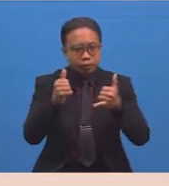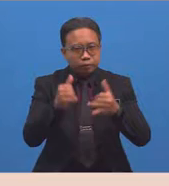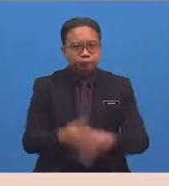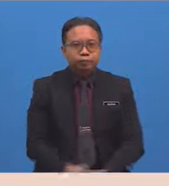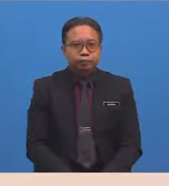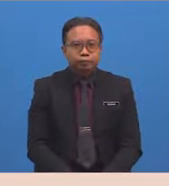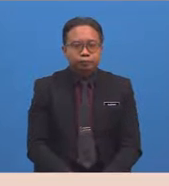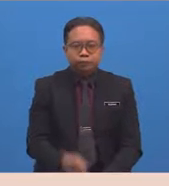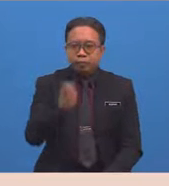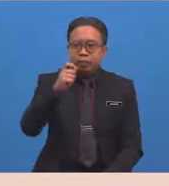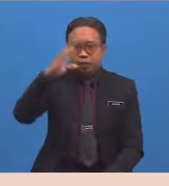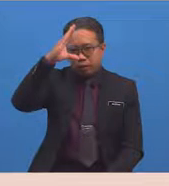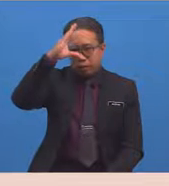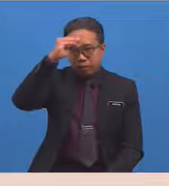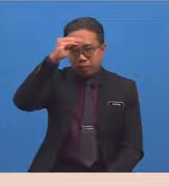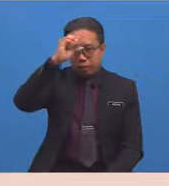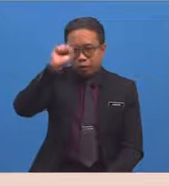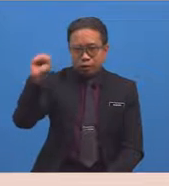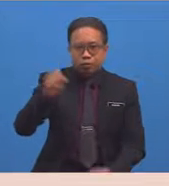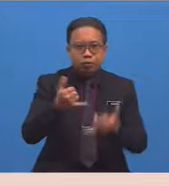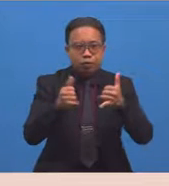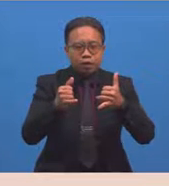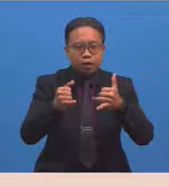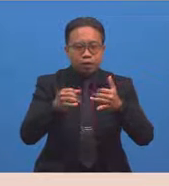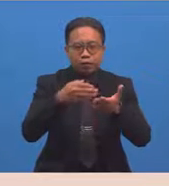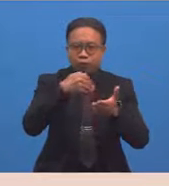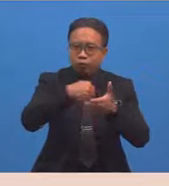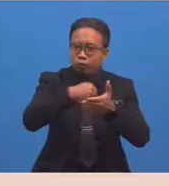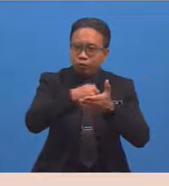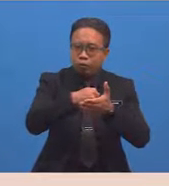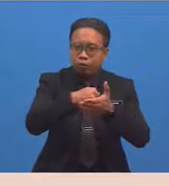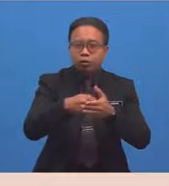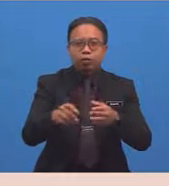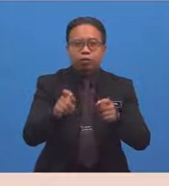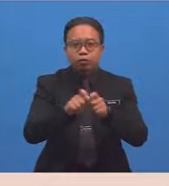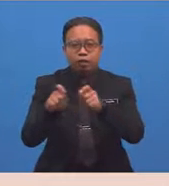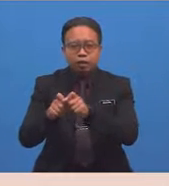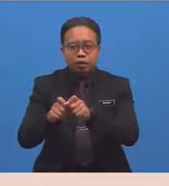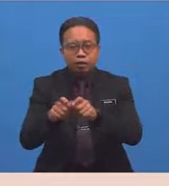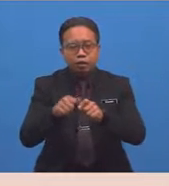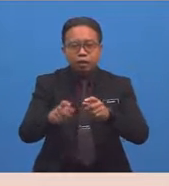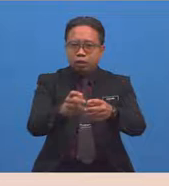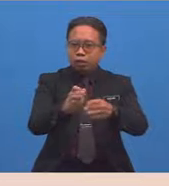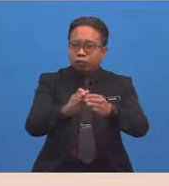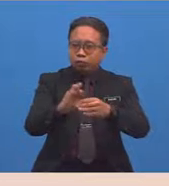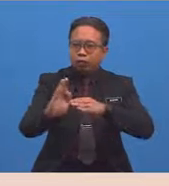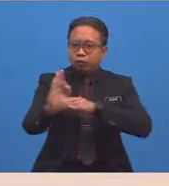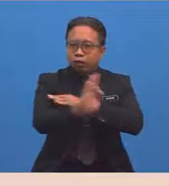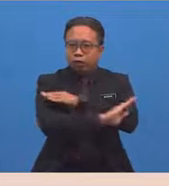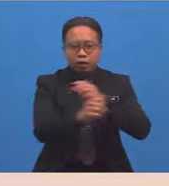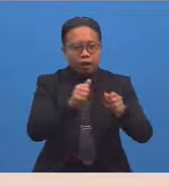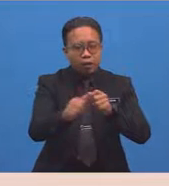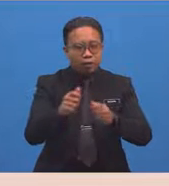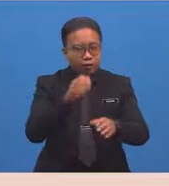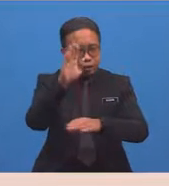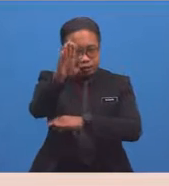be, the boys play football together at the field every evening. When you look at a picture, you